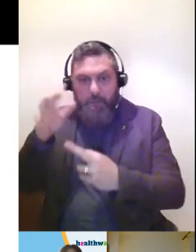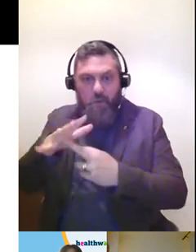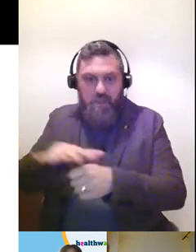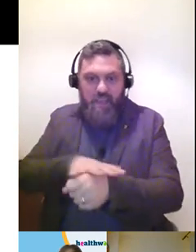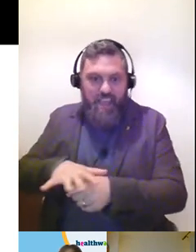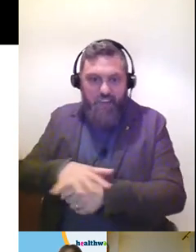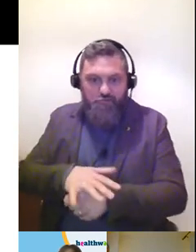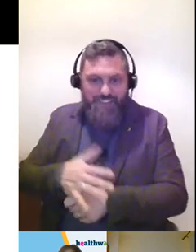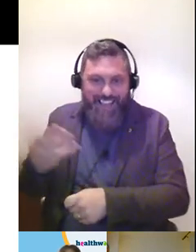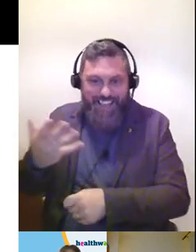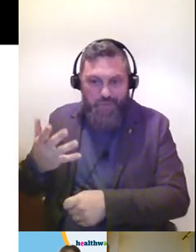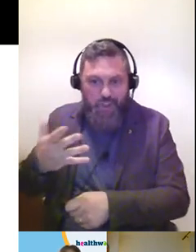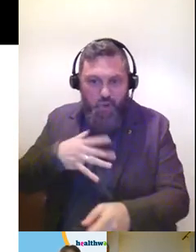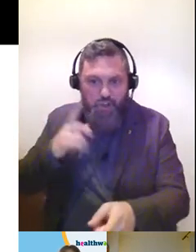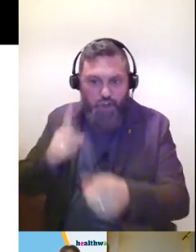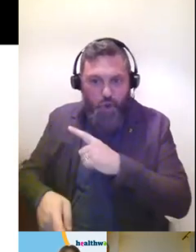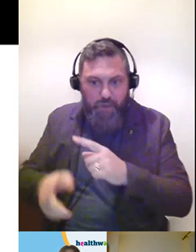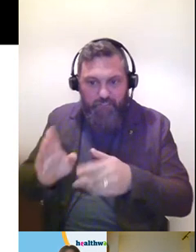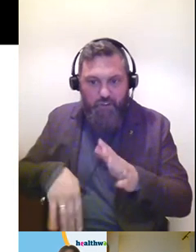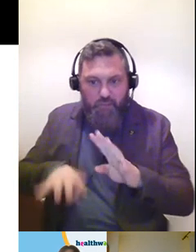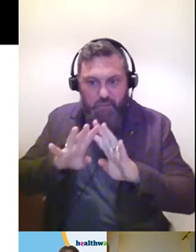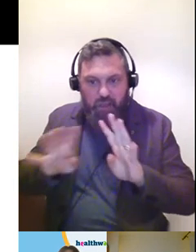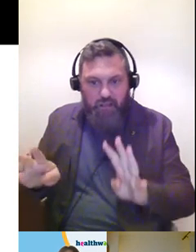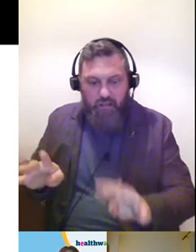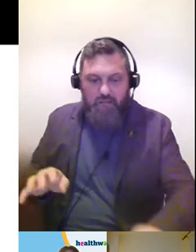Does someone want to comment on that from the panel?